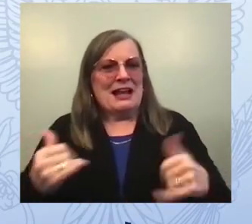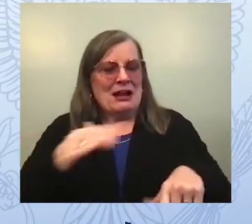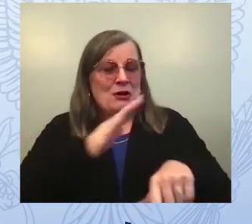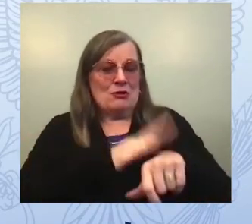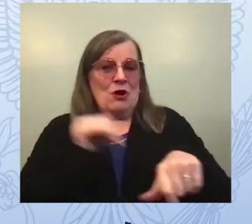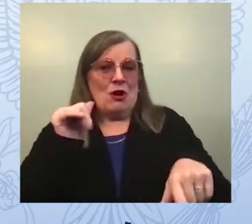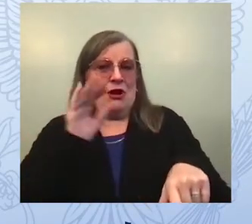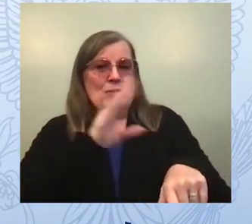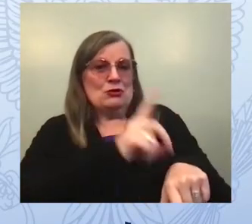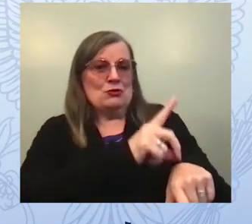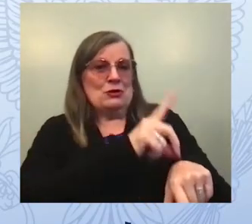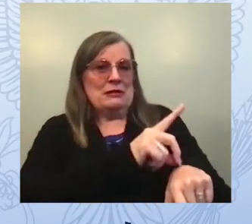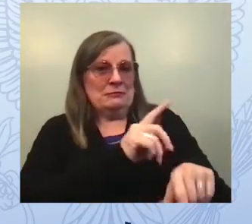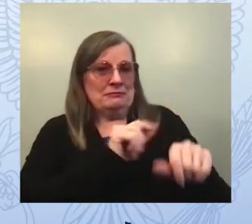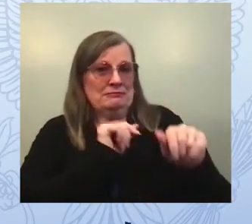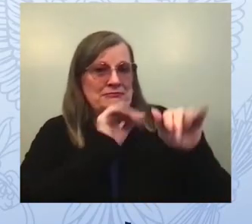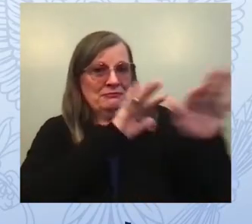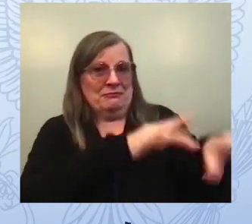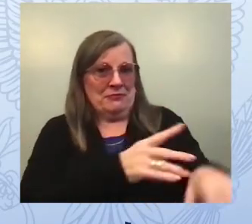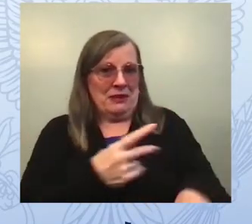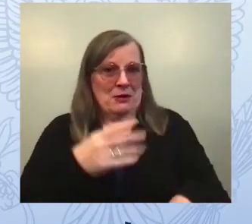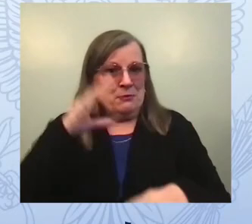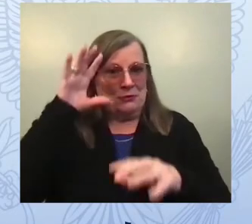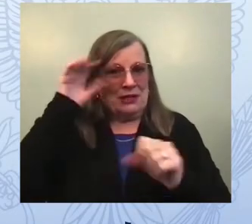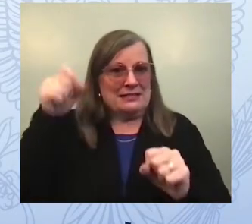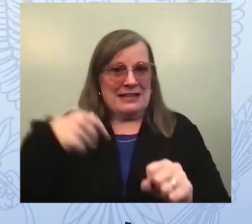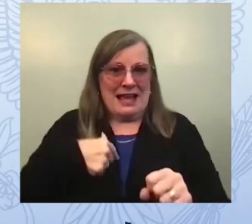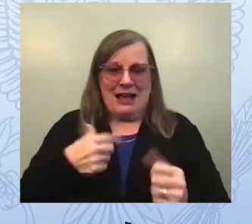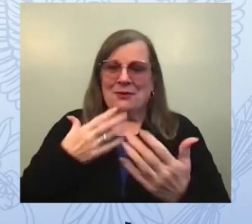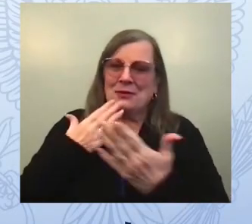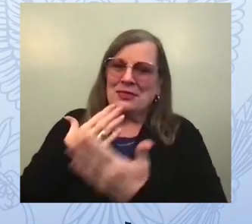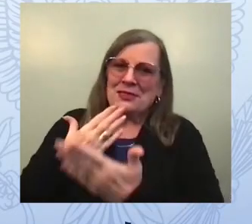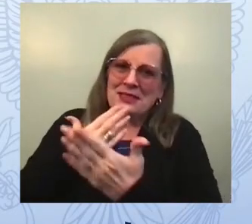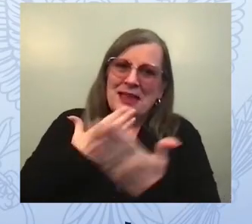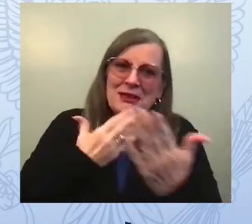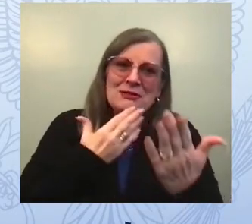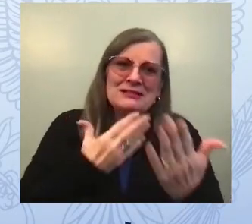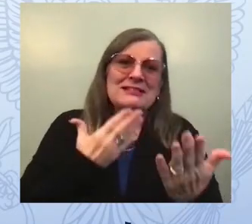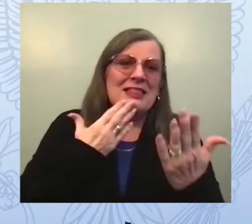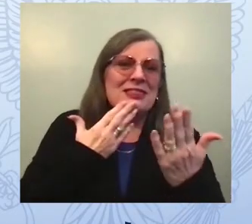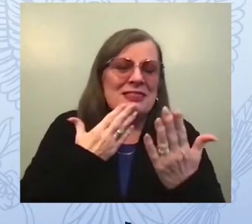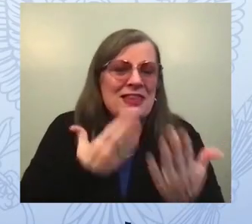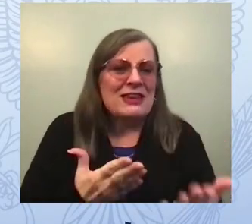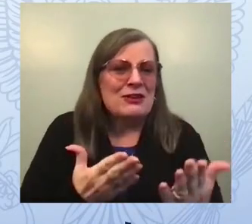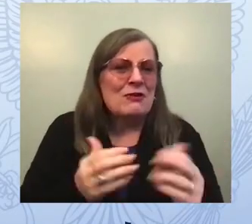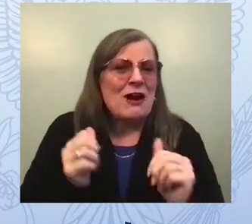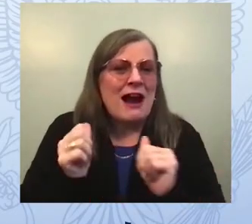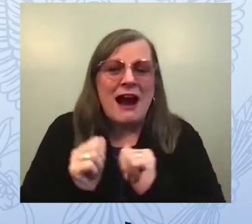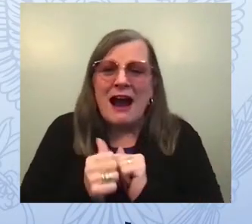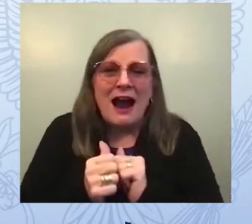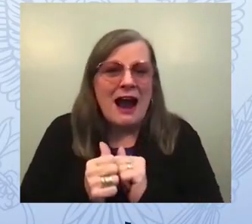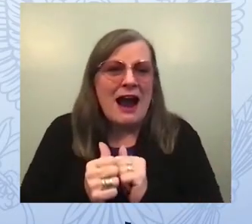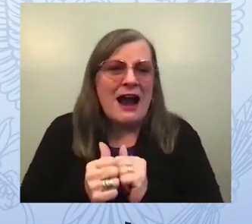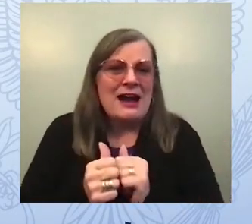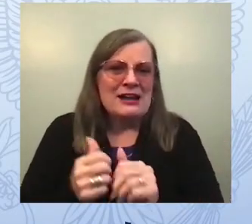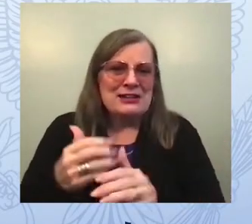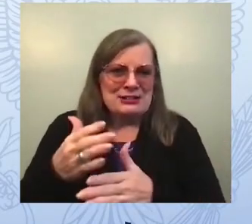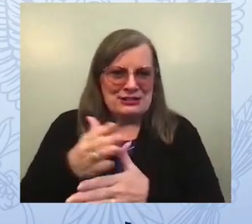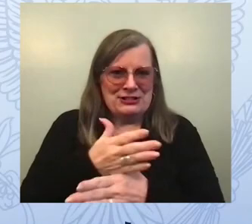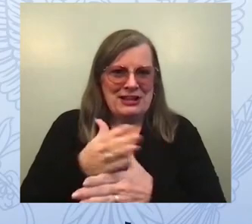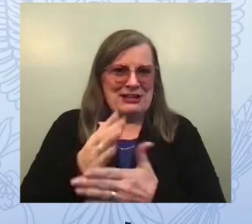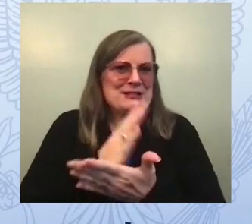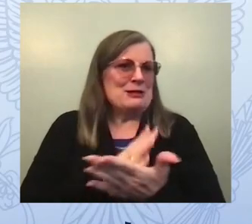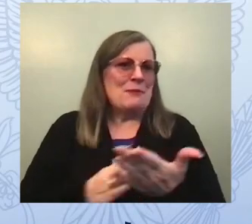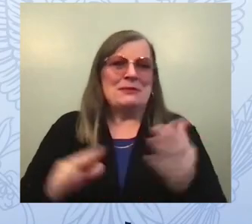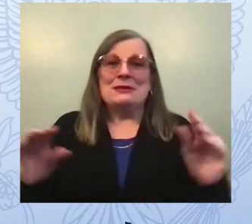are so grateful. So we wanted to say thank you and share some of the magic, wonder, and